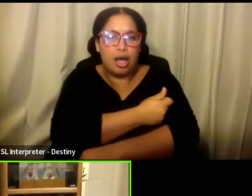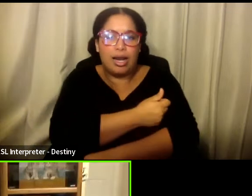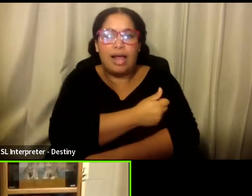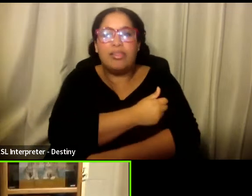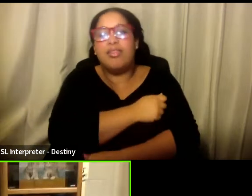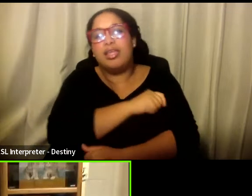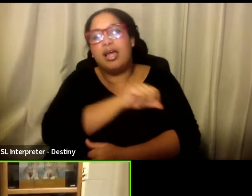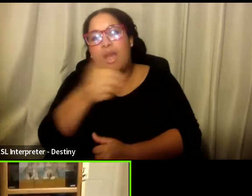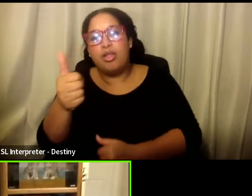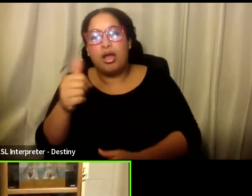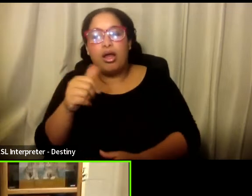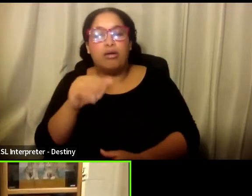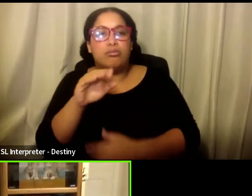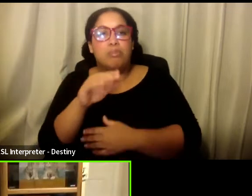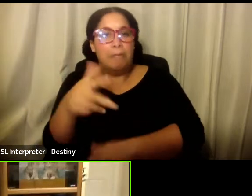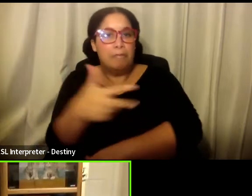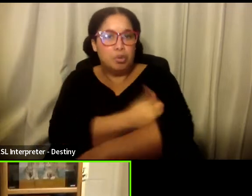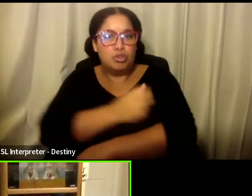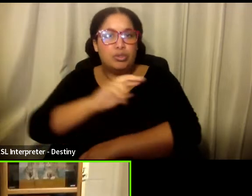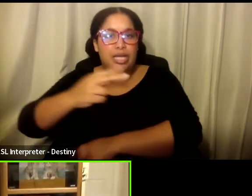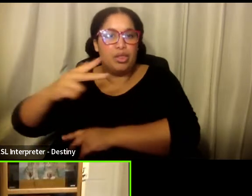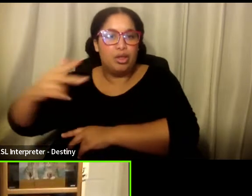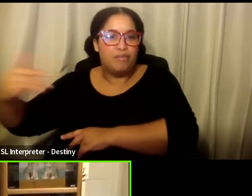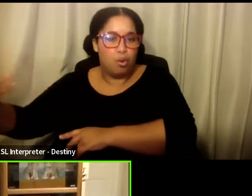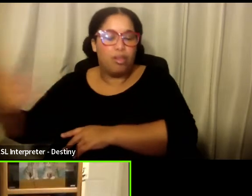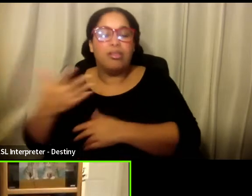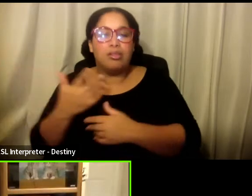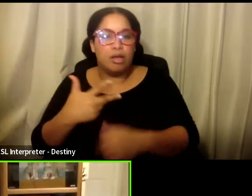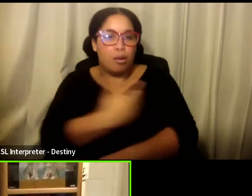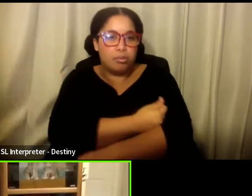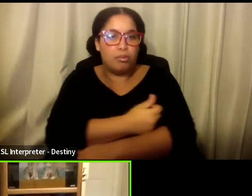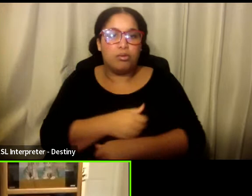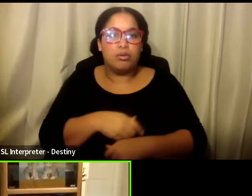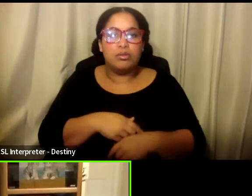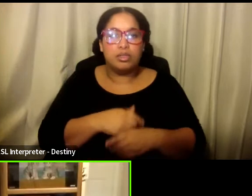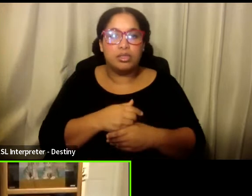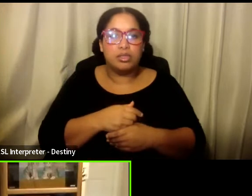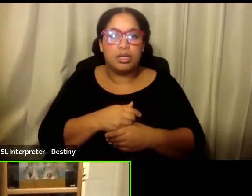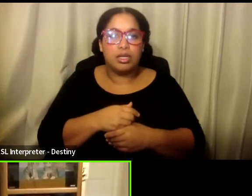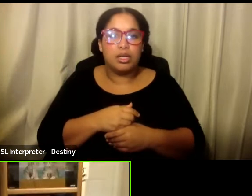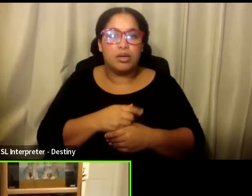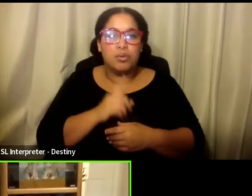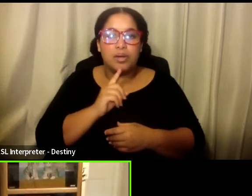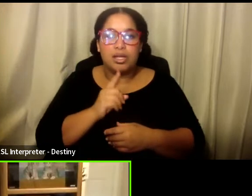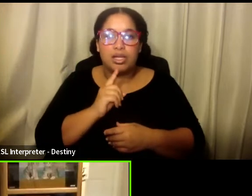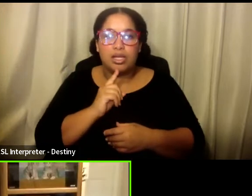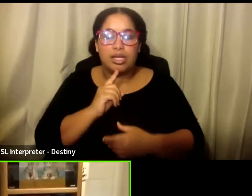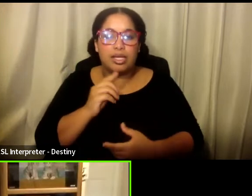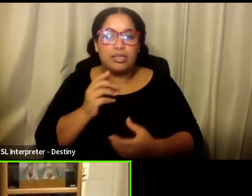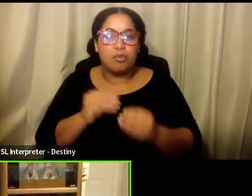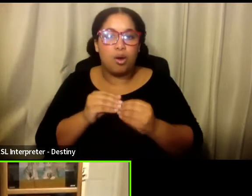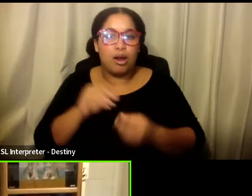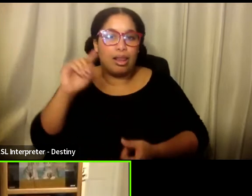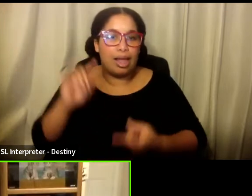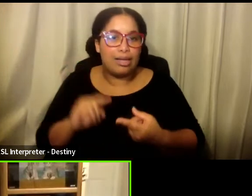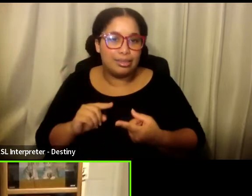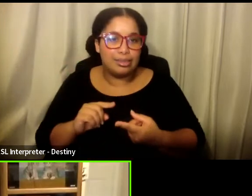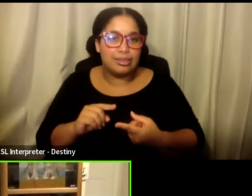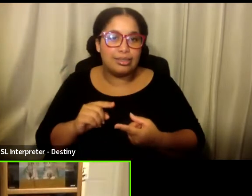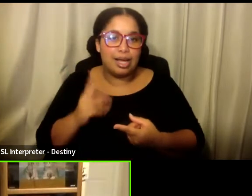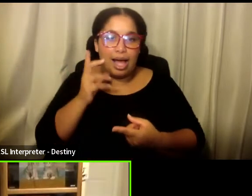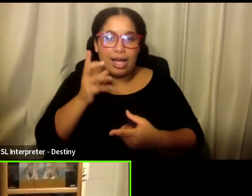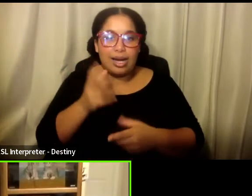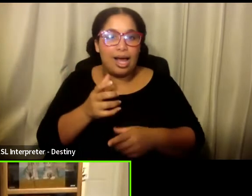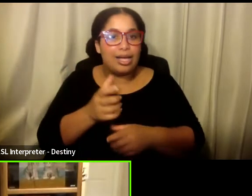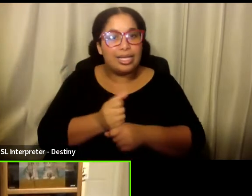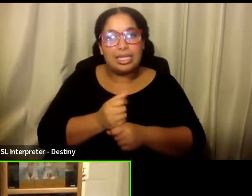numbers of boosters that are out there compared to some of the first shots, it's really far, far less, because I didn't get sick from